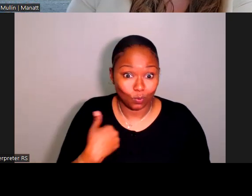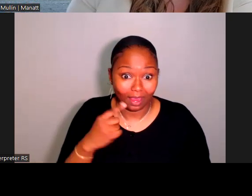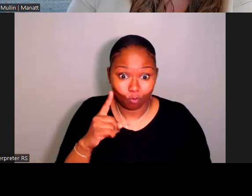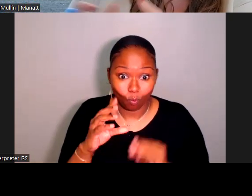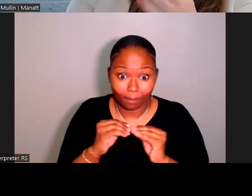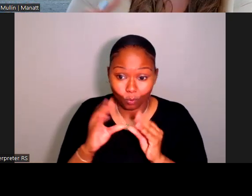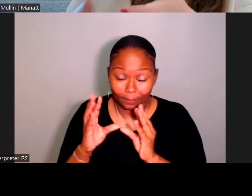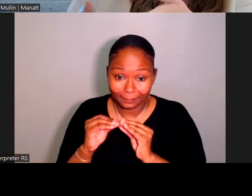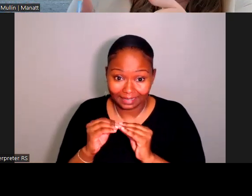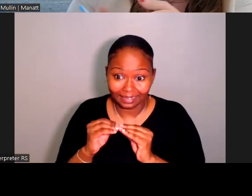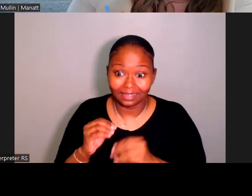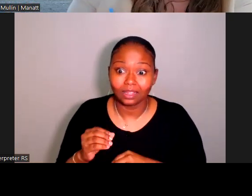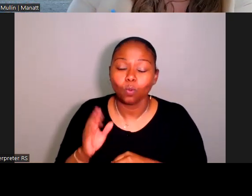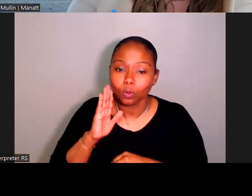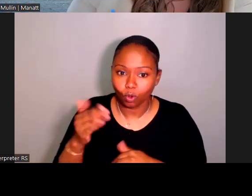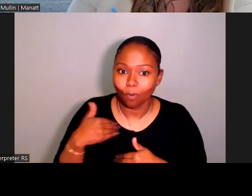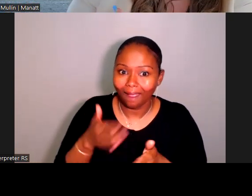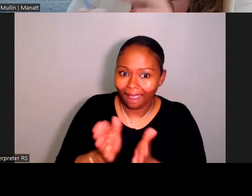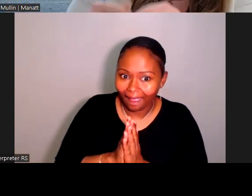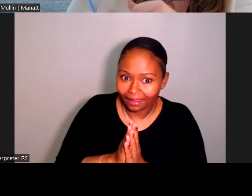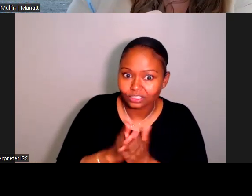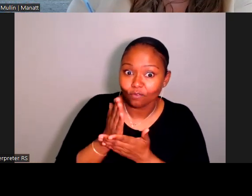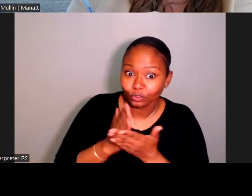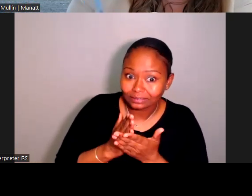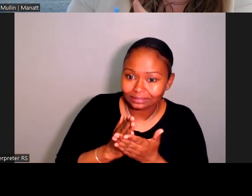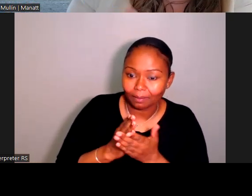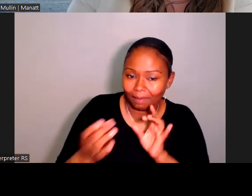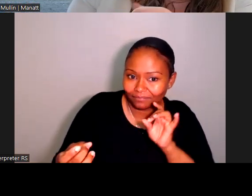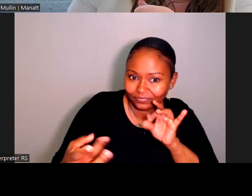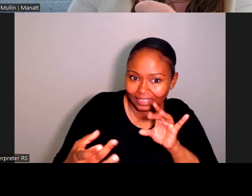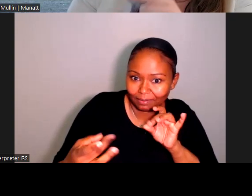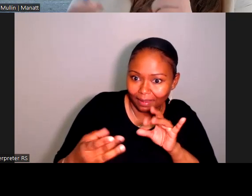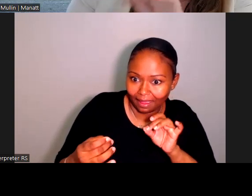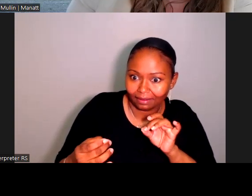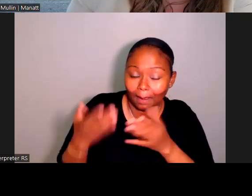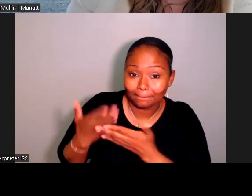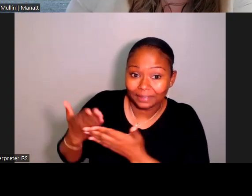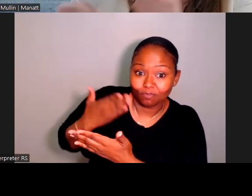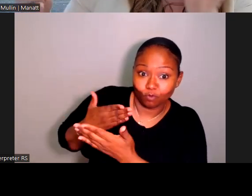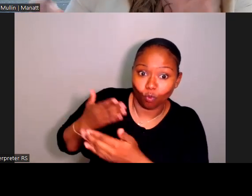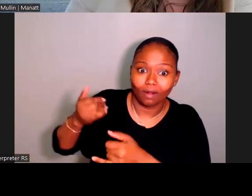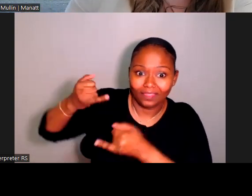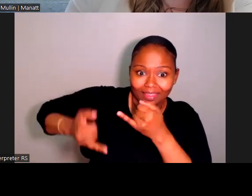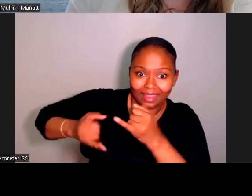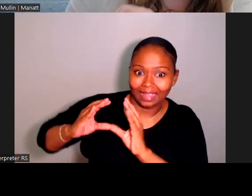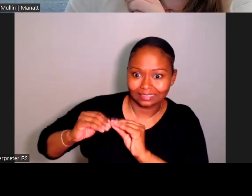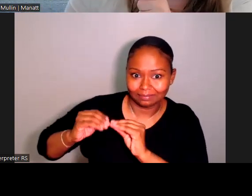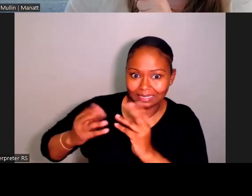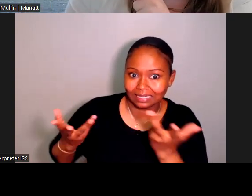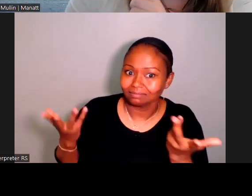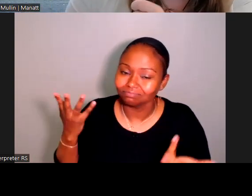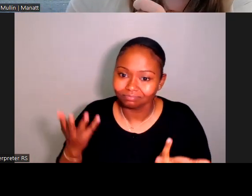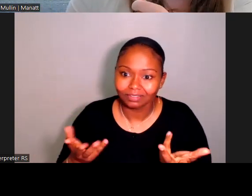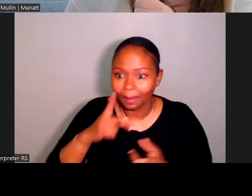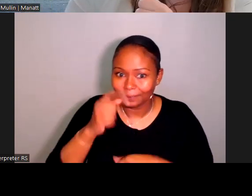some feedback between the meetings so that we can really land some of these pieces, just acknowledging that time is